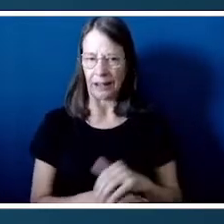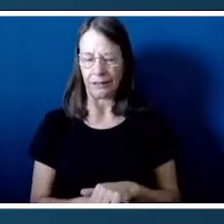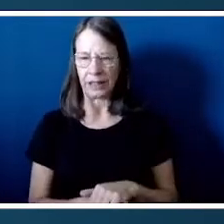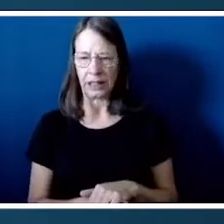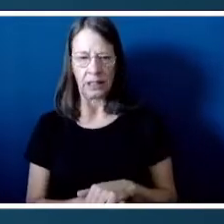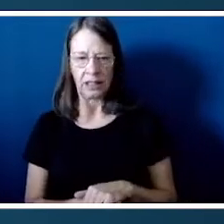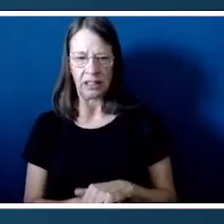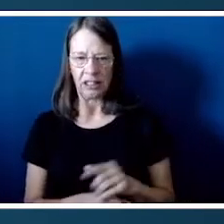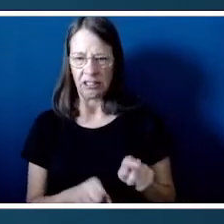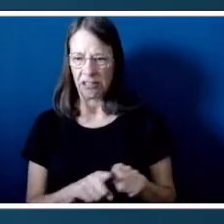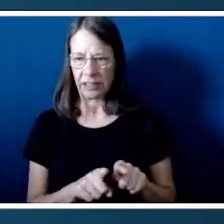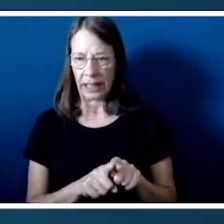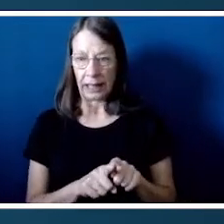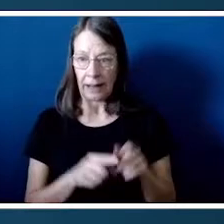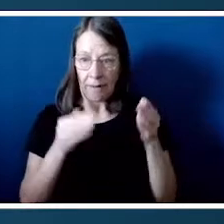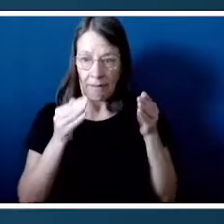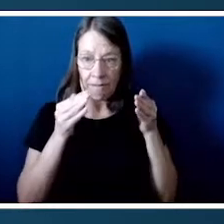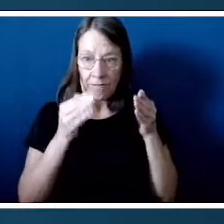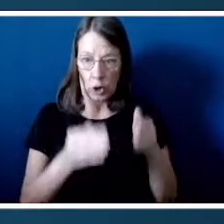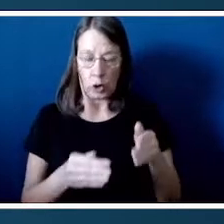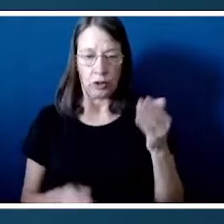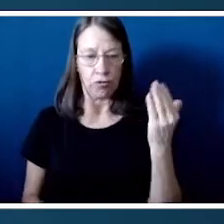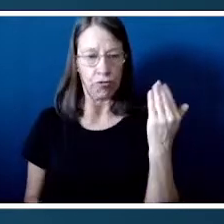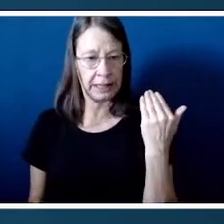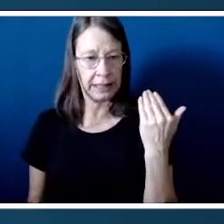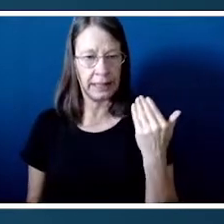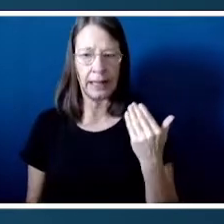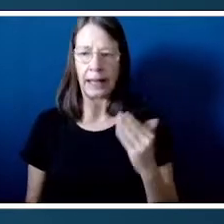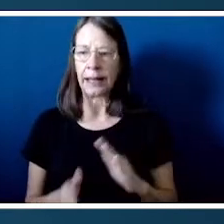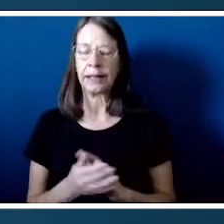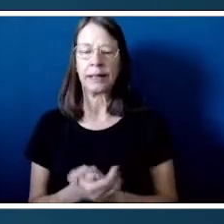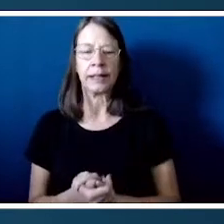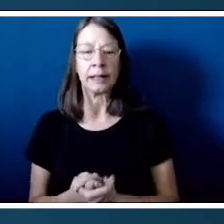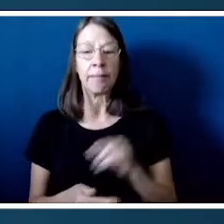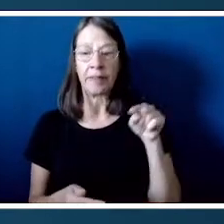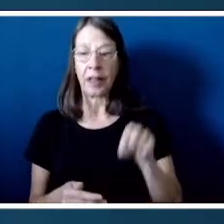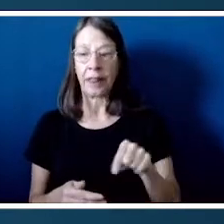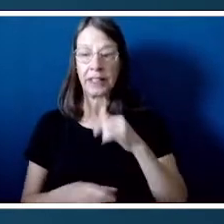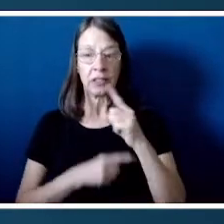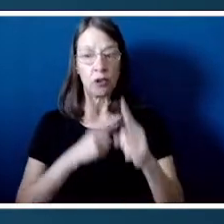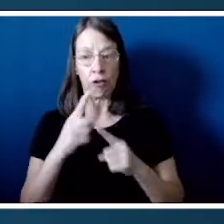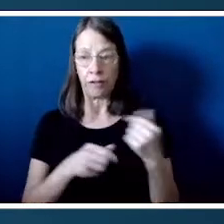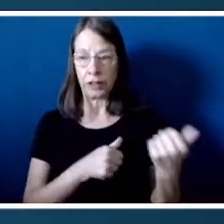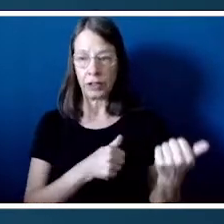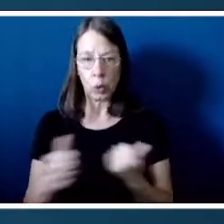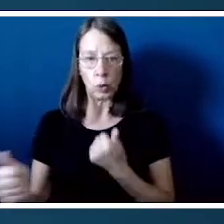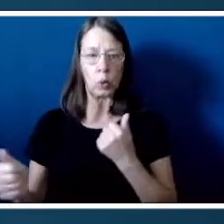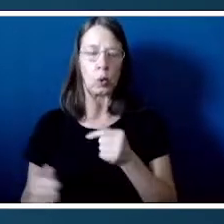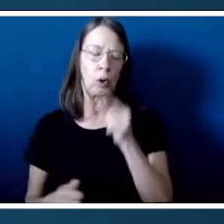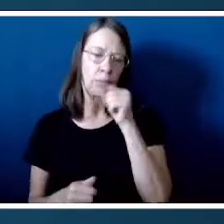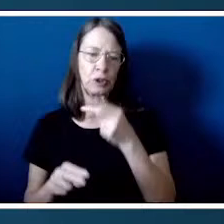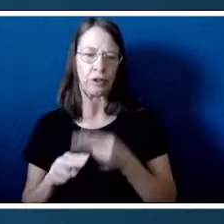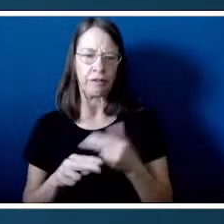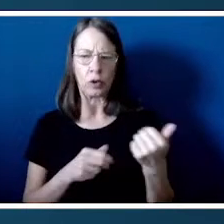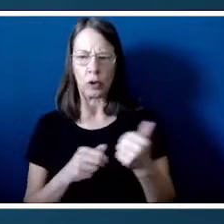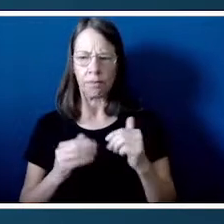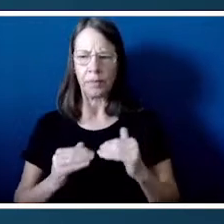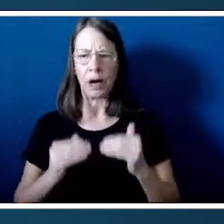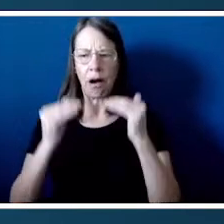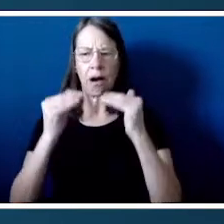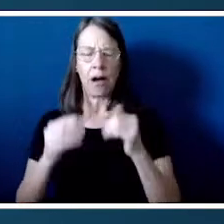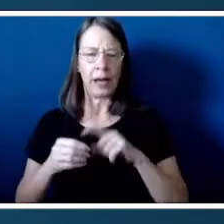even sharper focus, this conference provides a valuable opportunity for quality discussions and